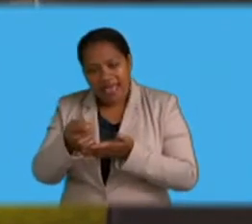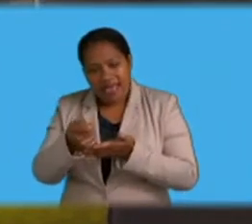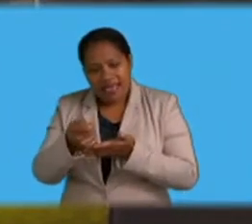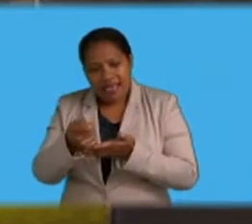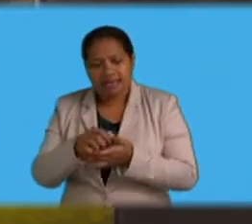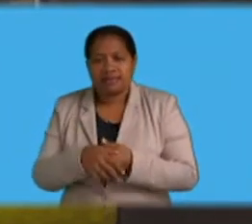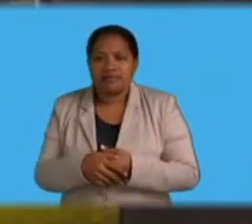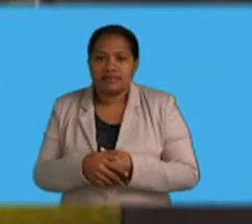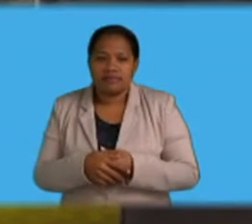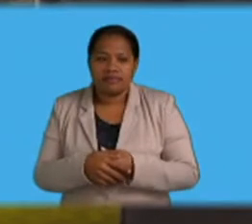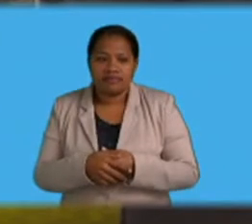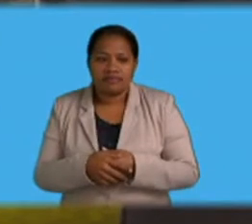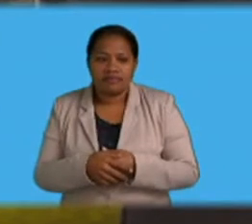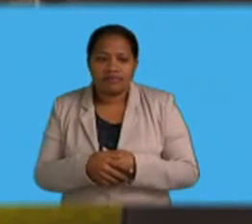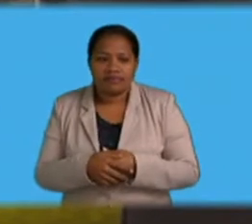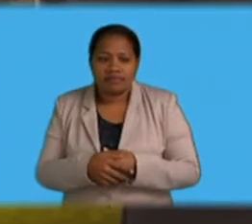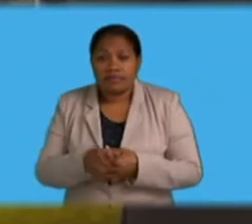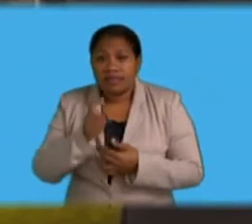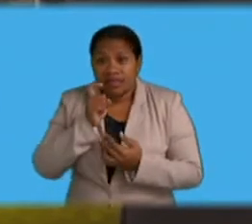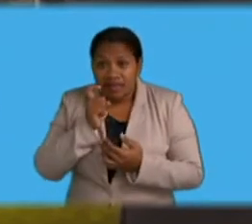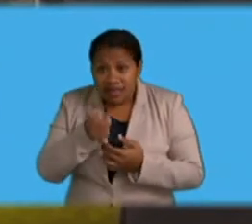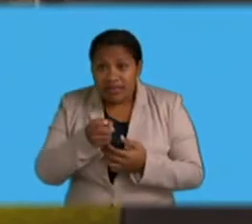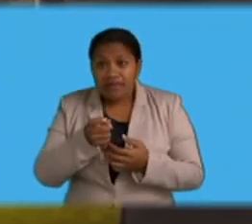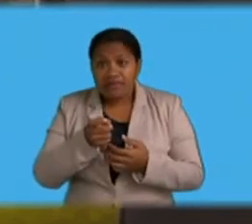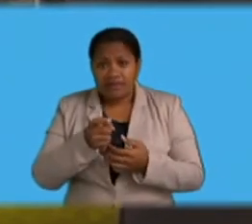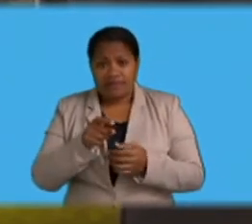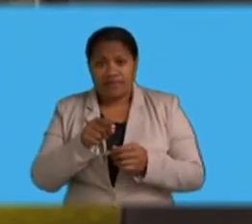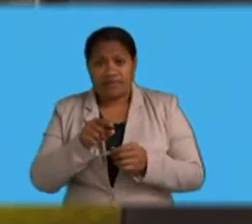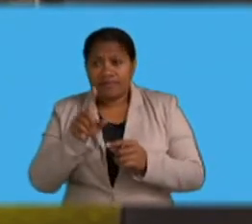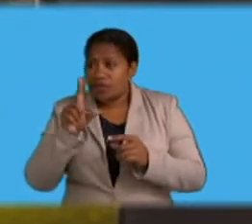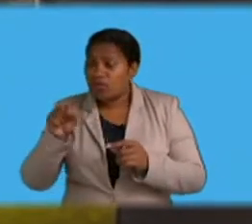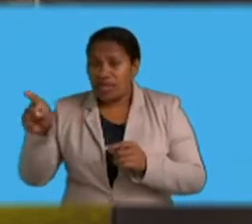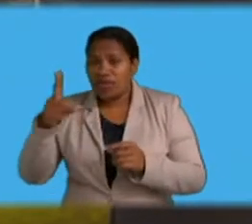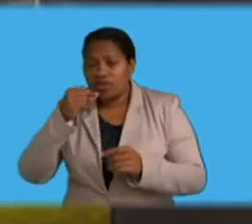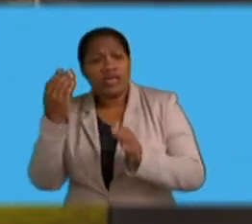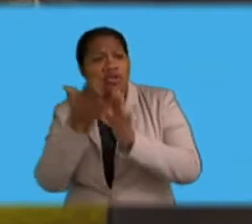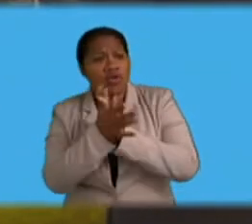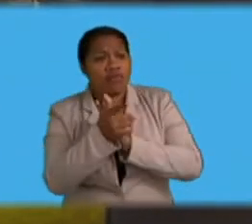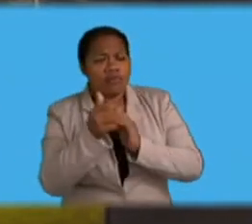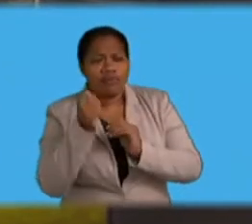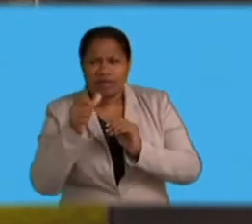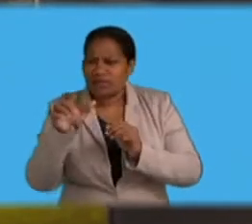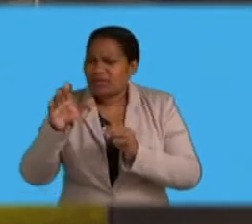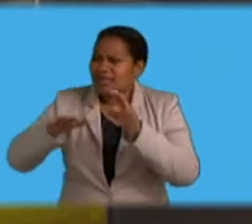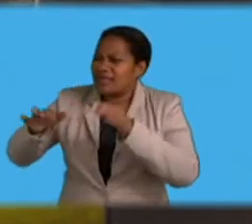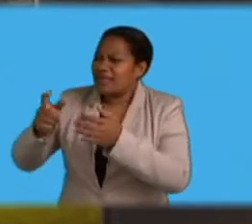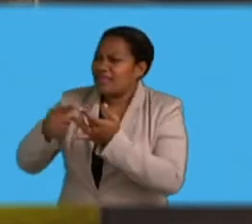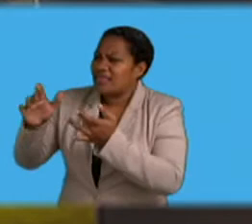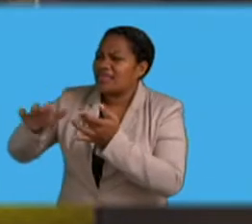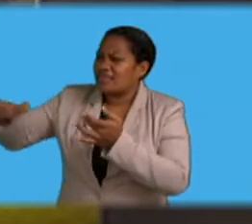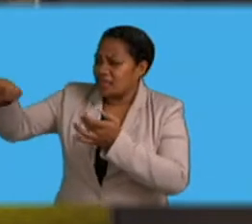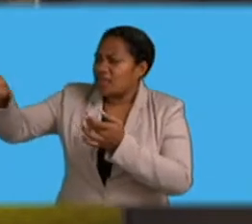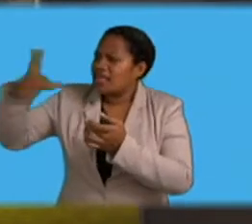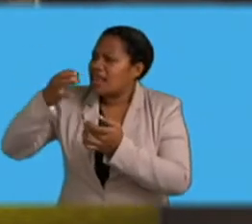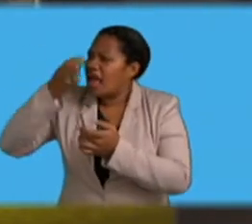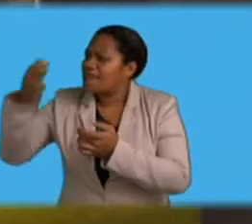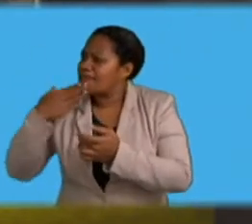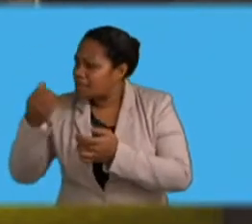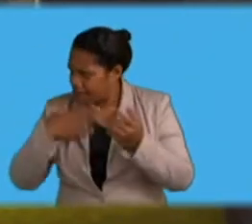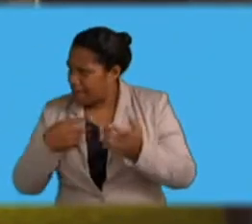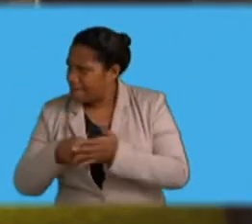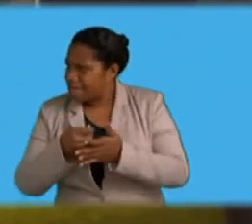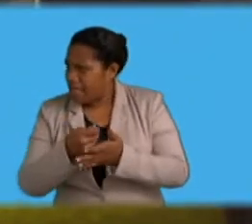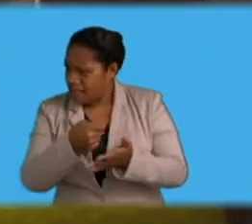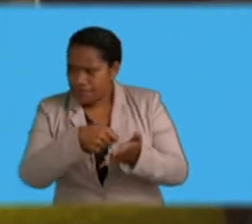to PSDT and ask for it to be reinstated, if they do that. However, the regulations are quite specific. It says even